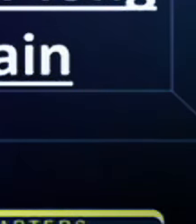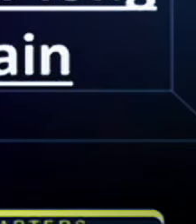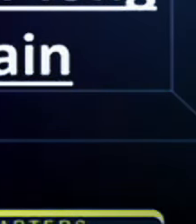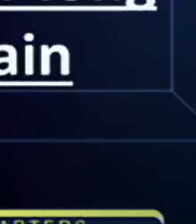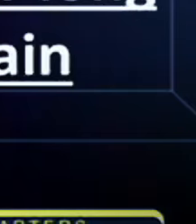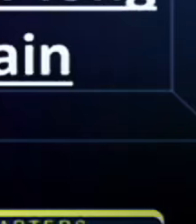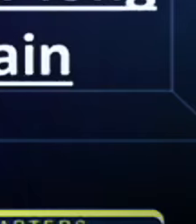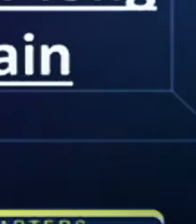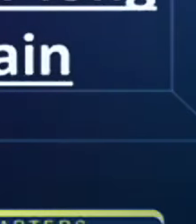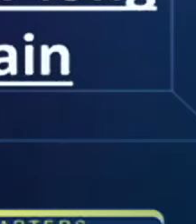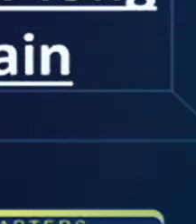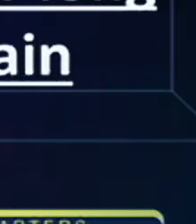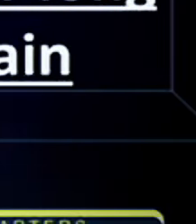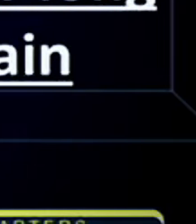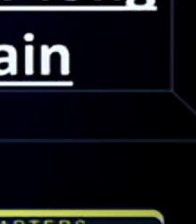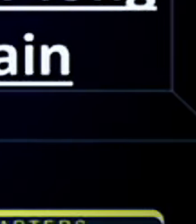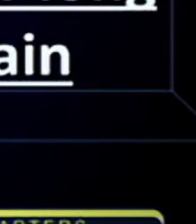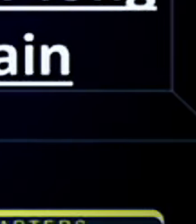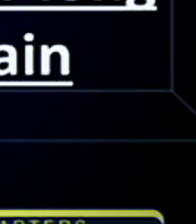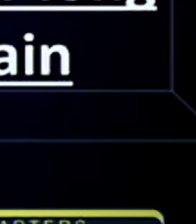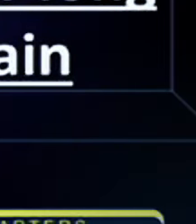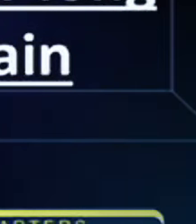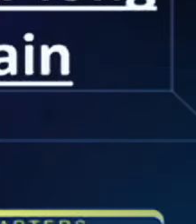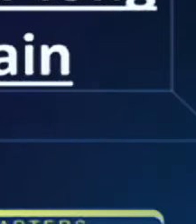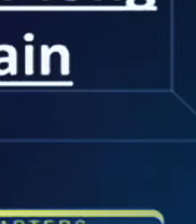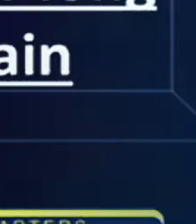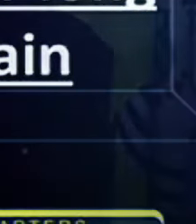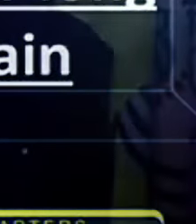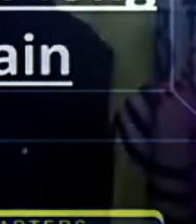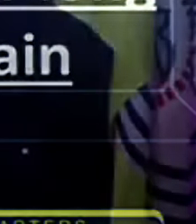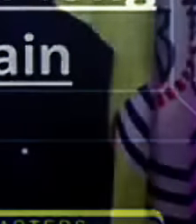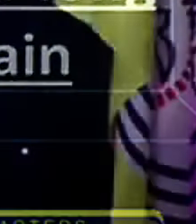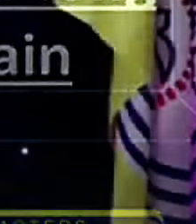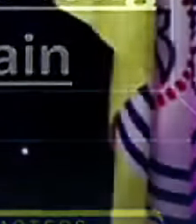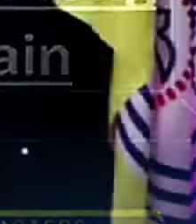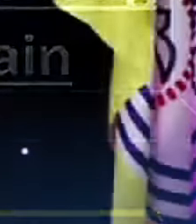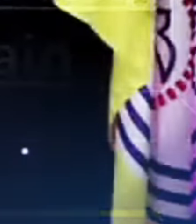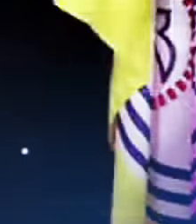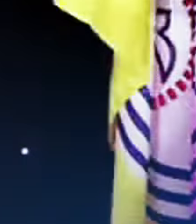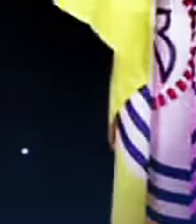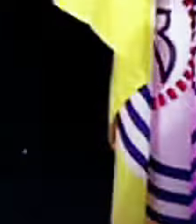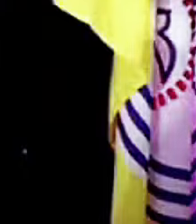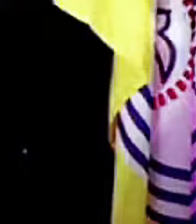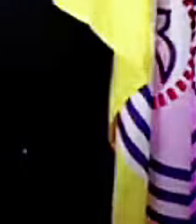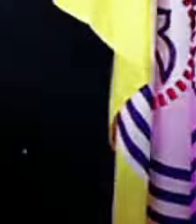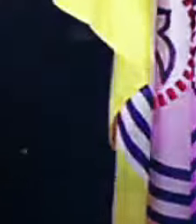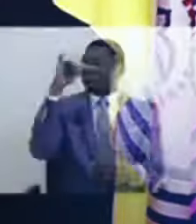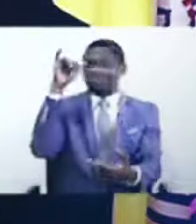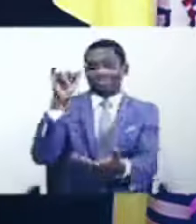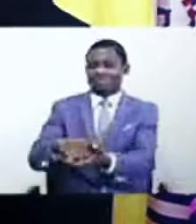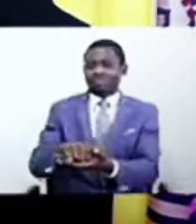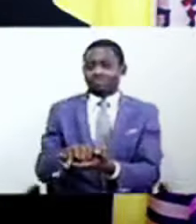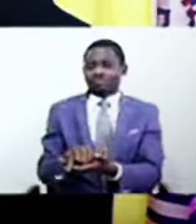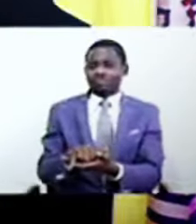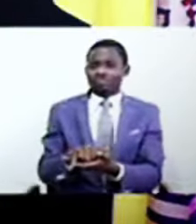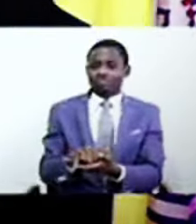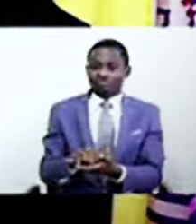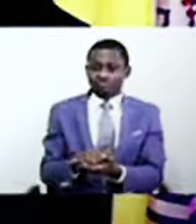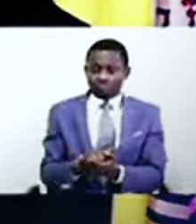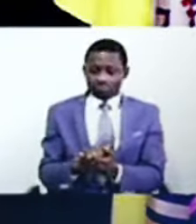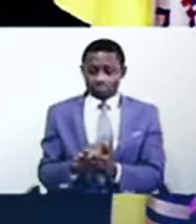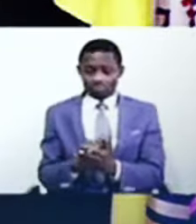Or how long they've been in the church. Not at all. Not at all. Not